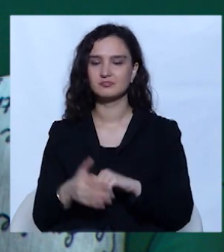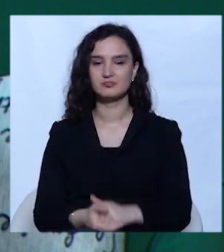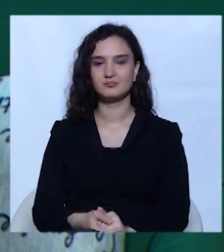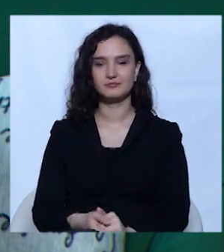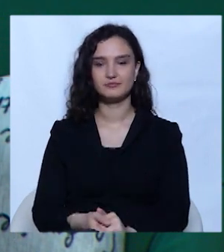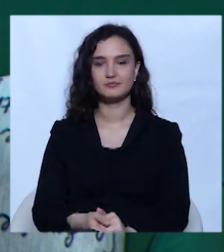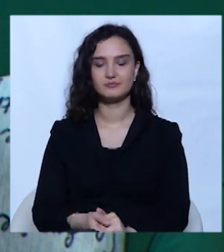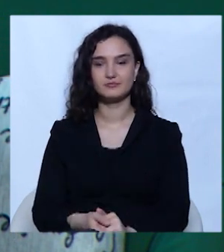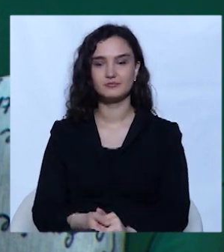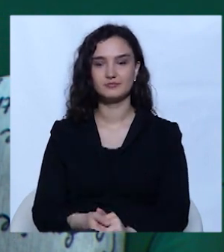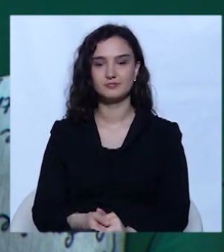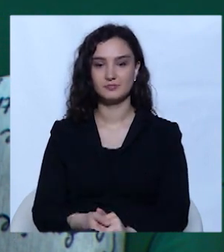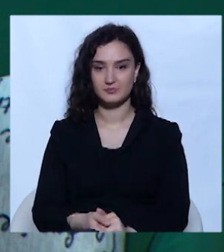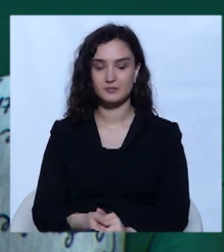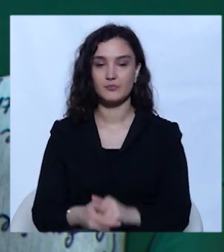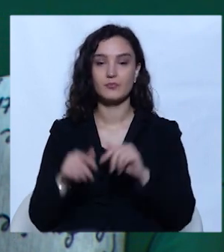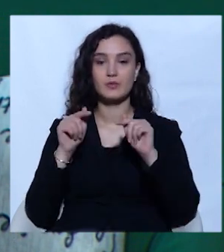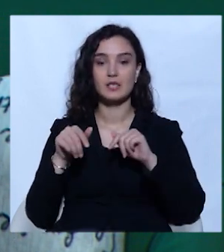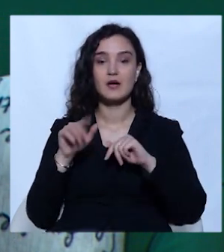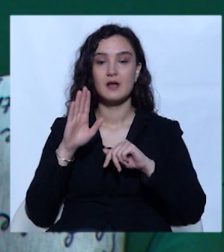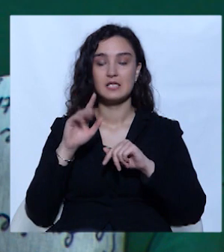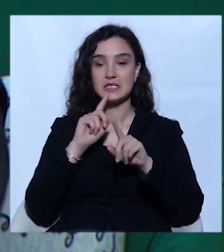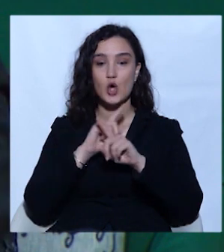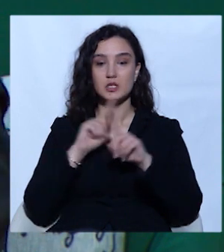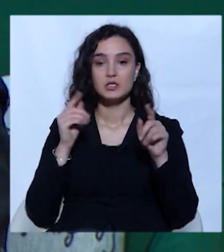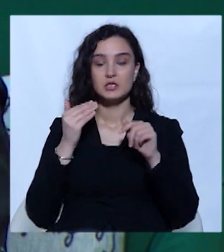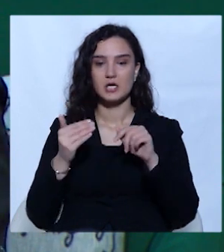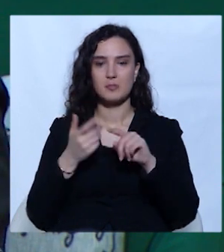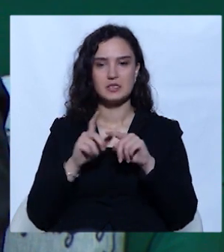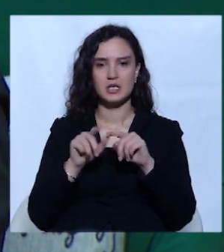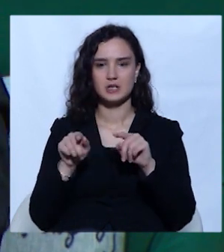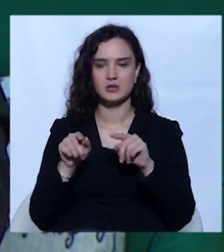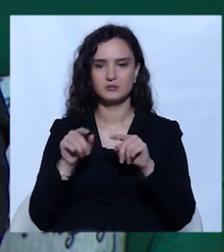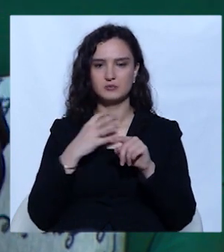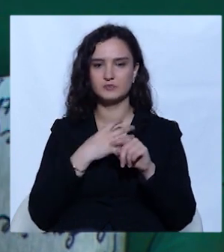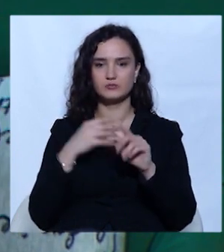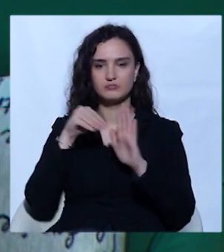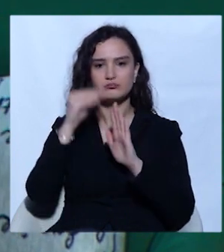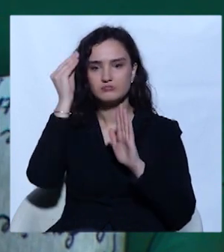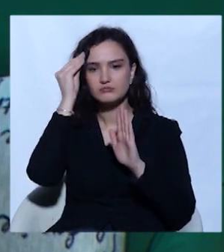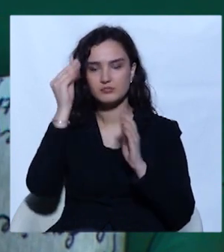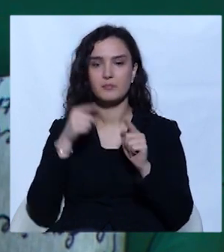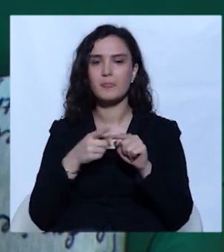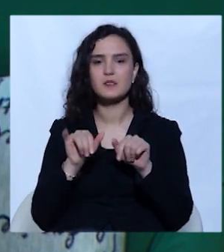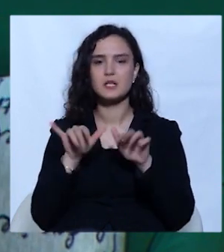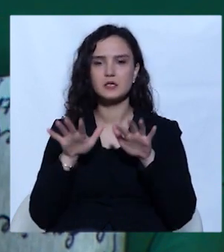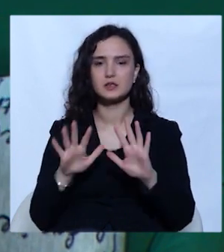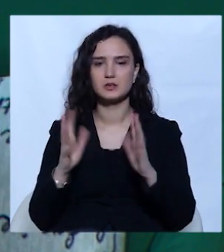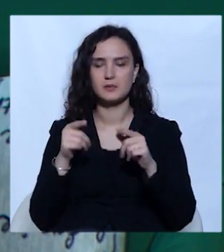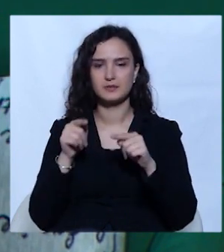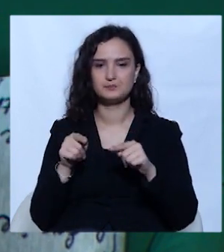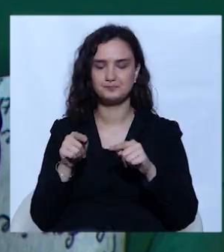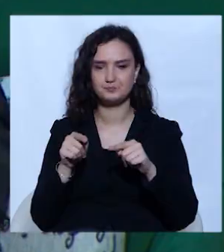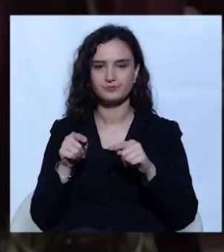Now, the setting of Wonder, it's a very modern setting, and it takes place in North